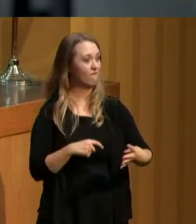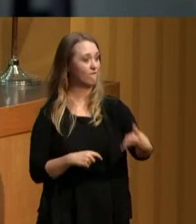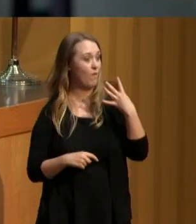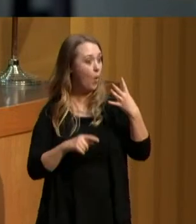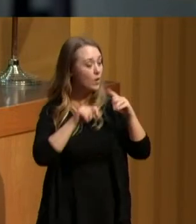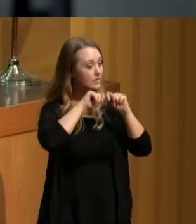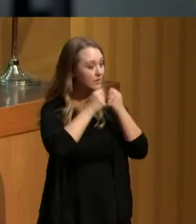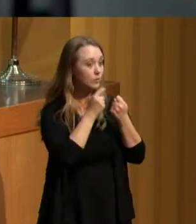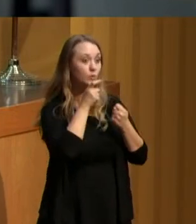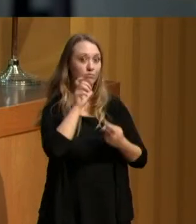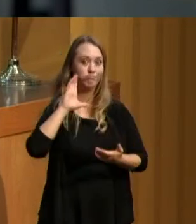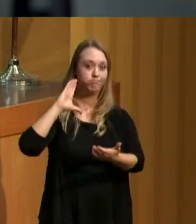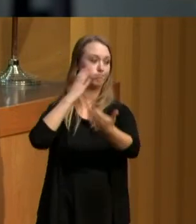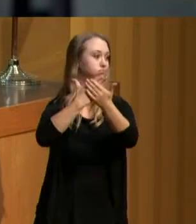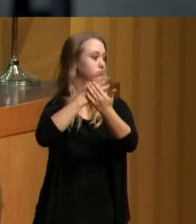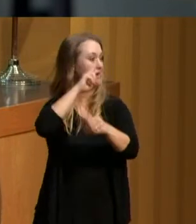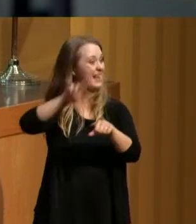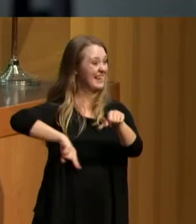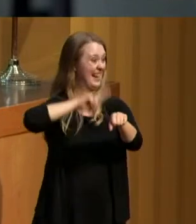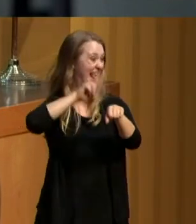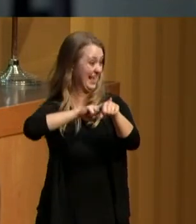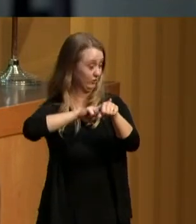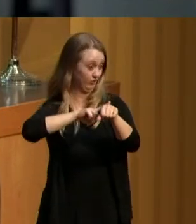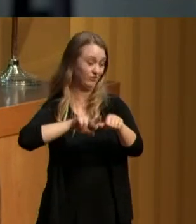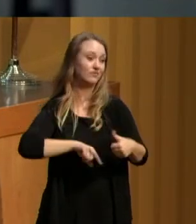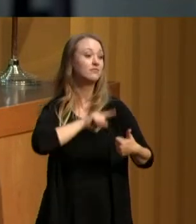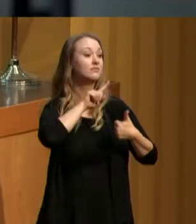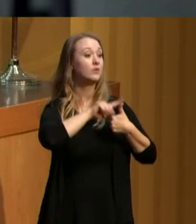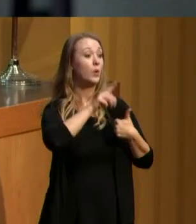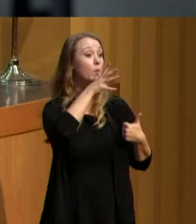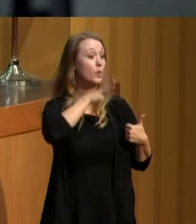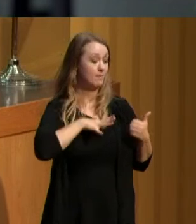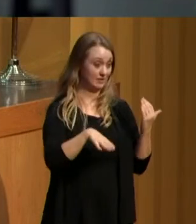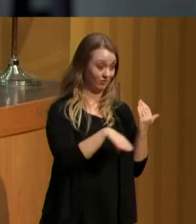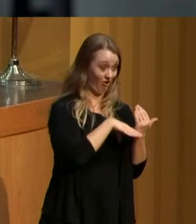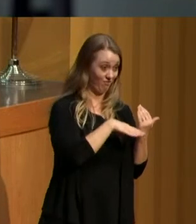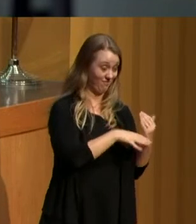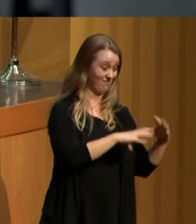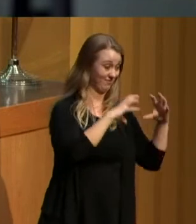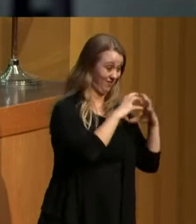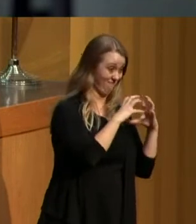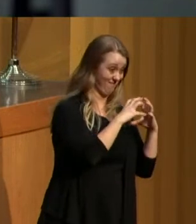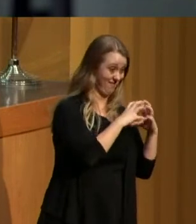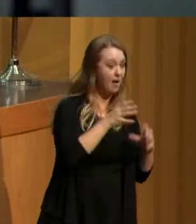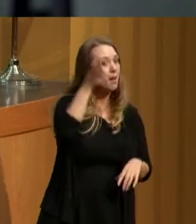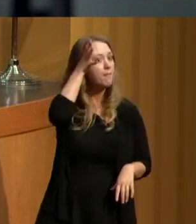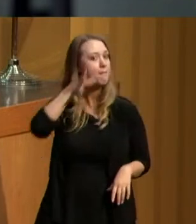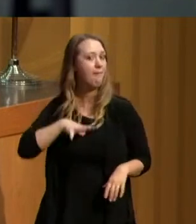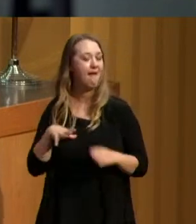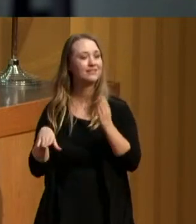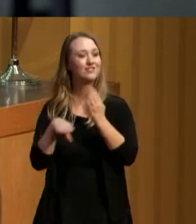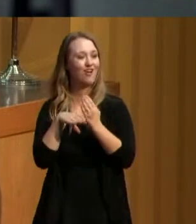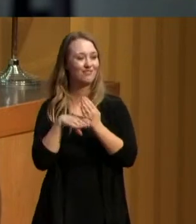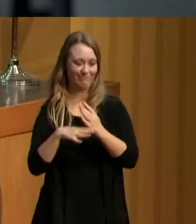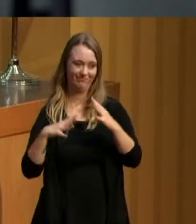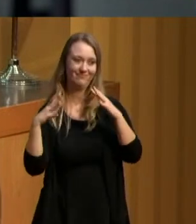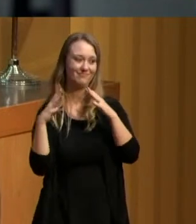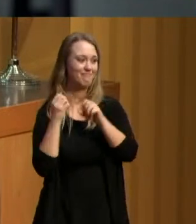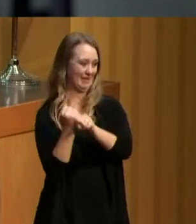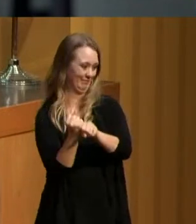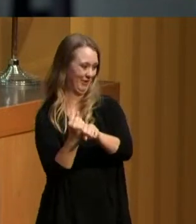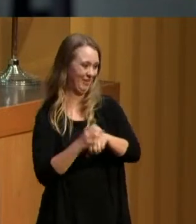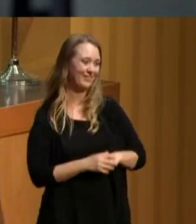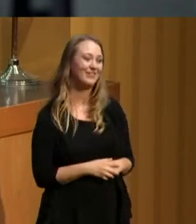national tournaments: women's soccer and softball, men's soccer and baseball. I'm pleased to acknowledge the